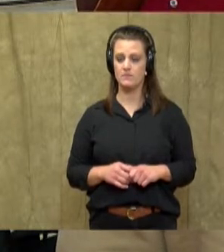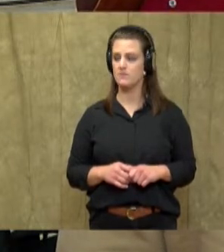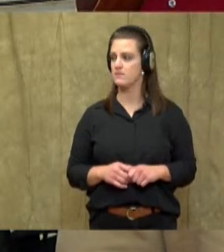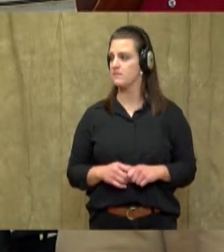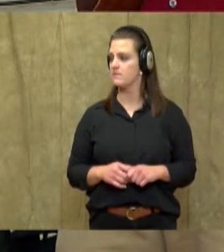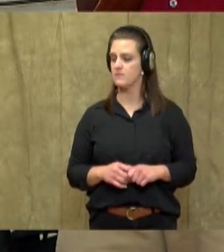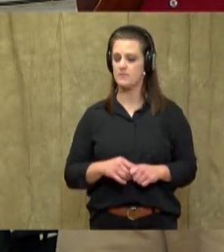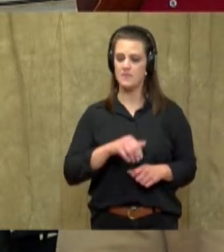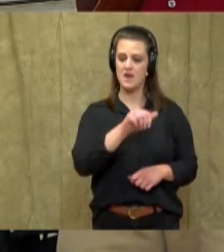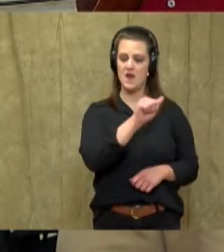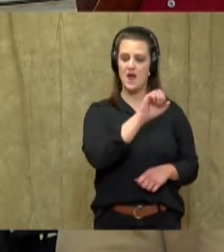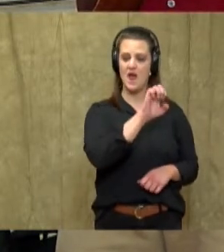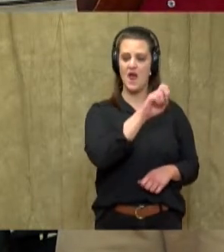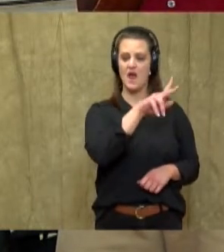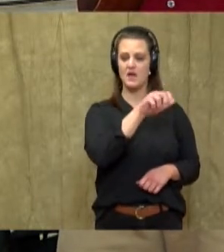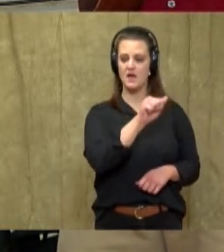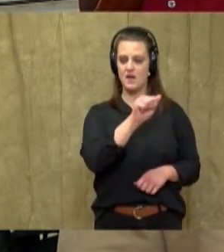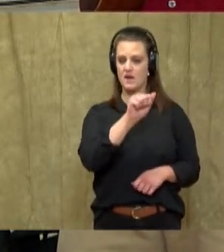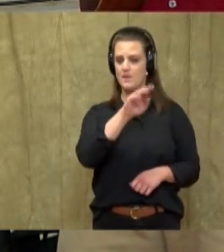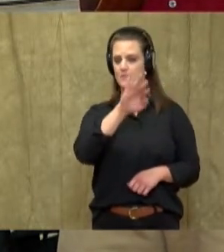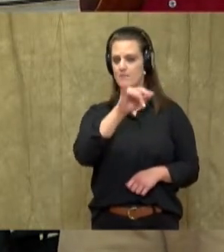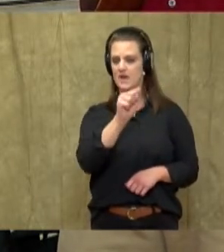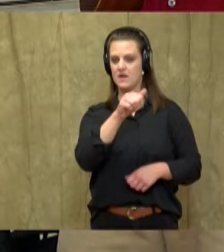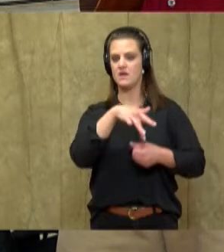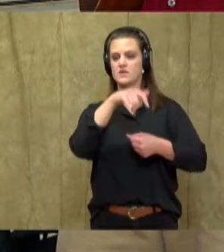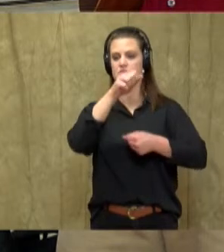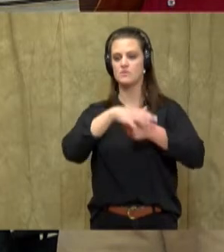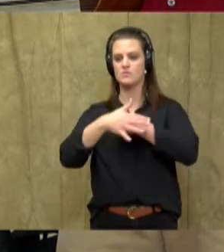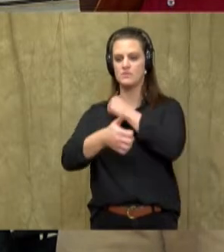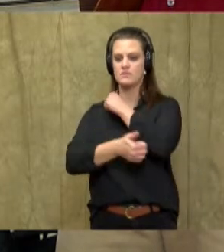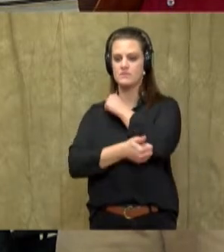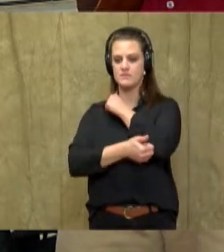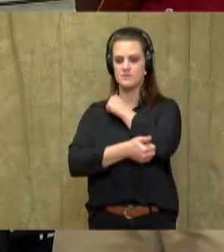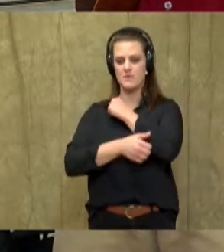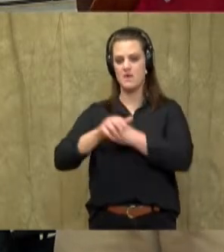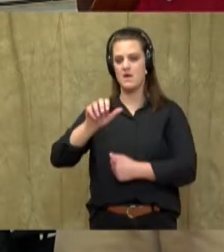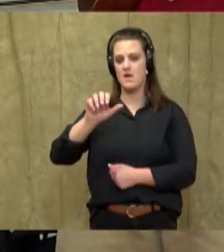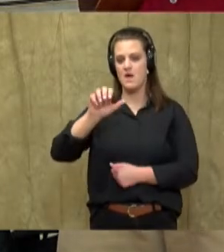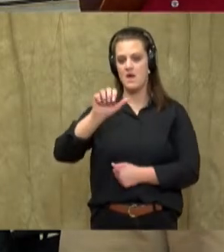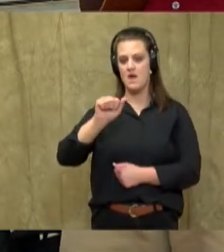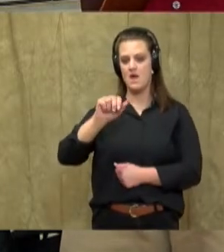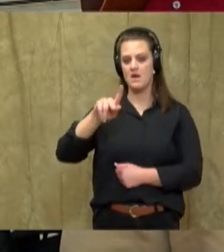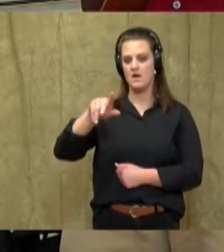Acca-bacca, soda cracker, acca-bacca, boo.